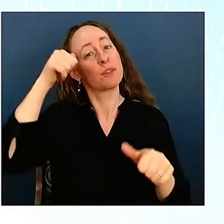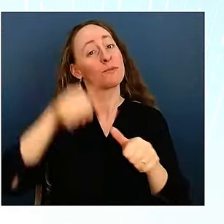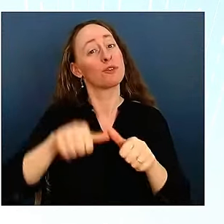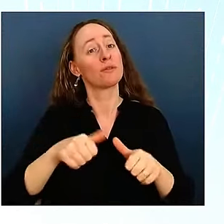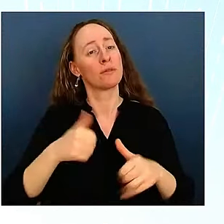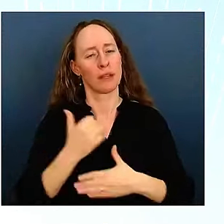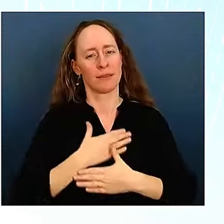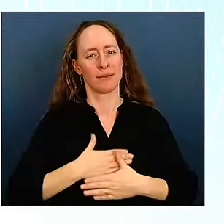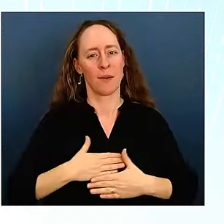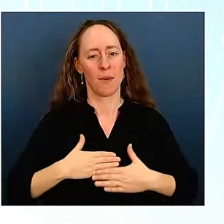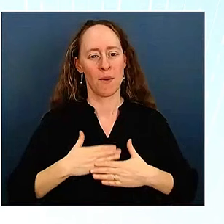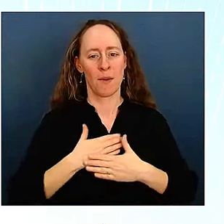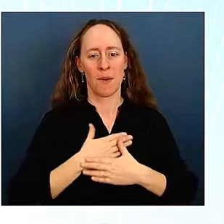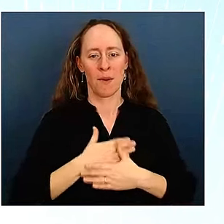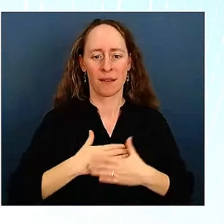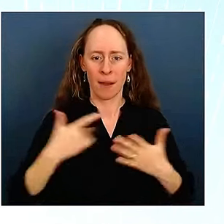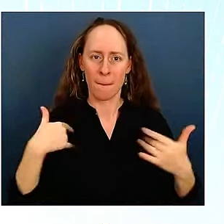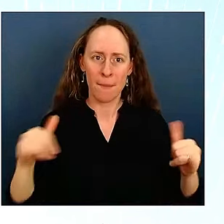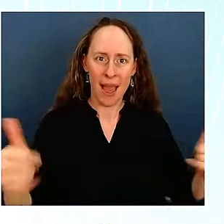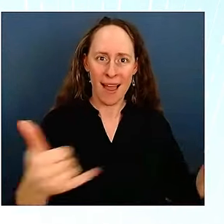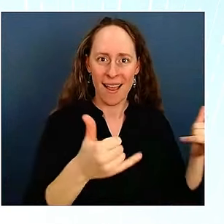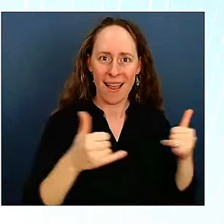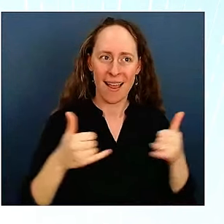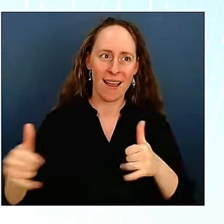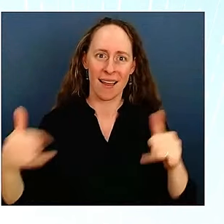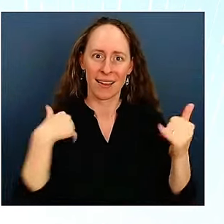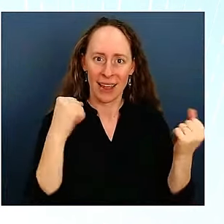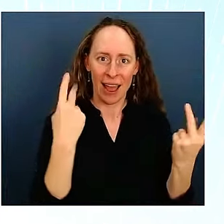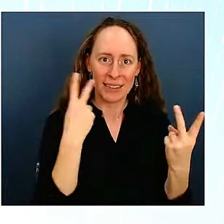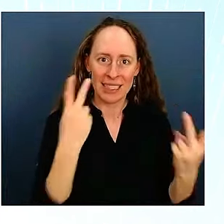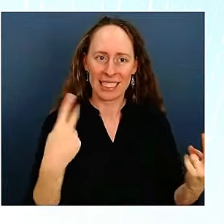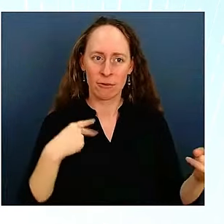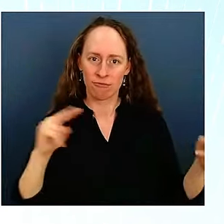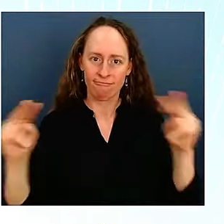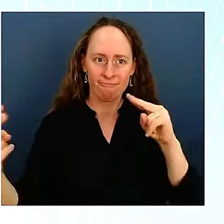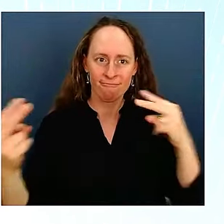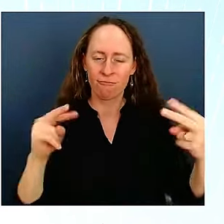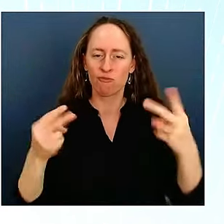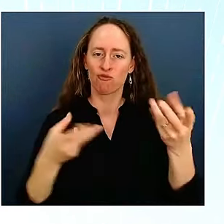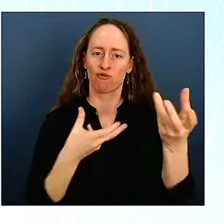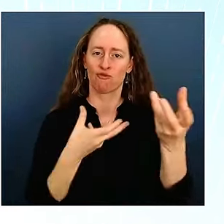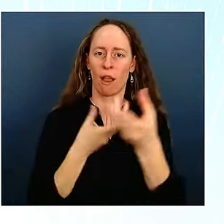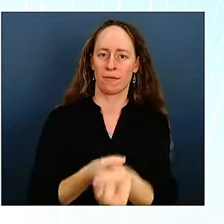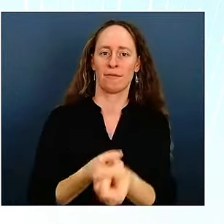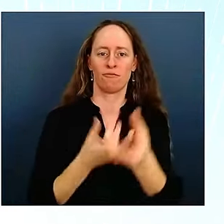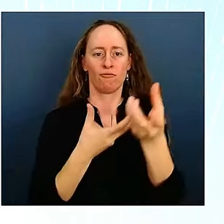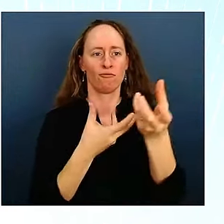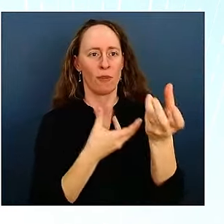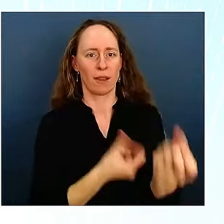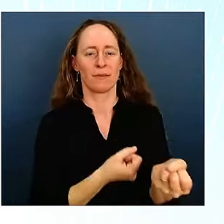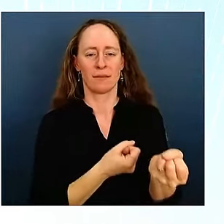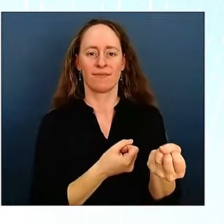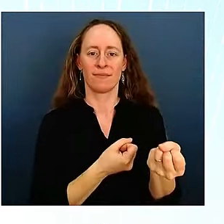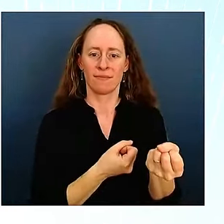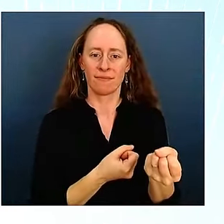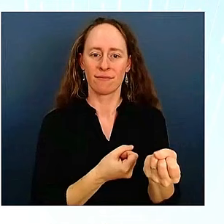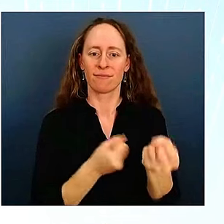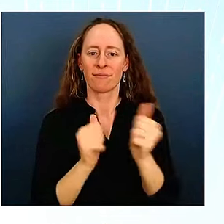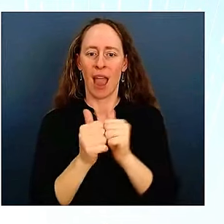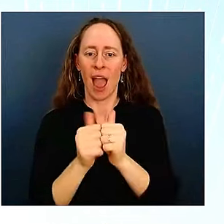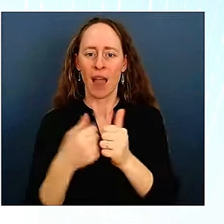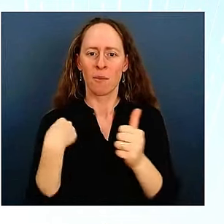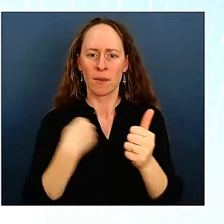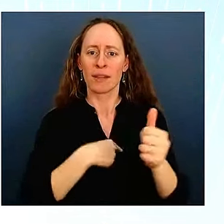The way that we trust one another, and the way we can evoke emotions for our fans.